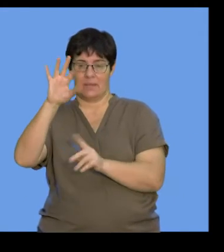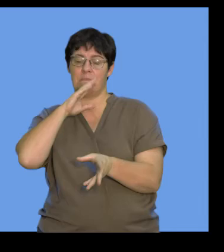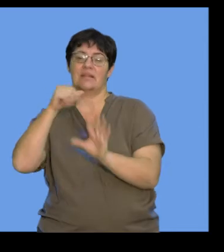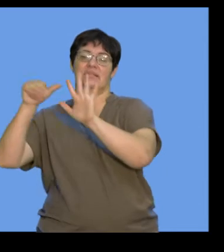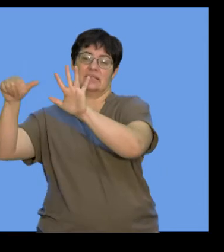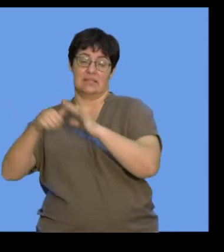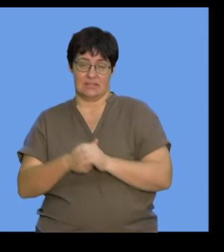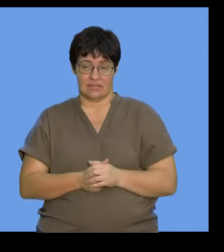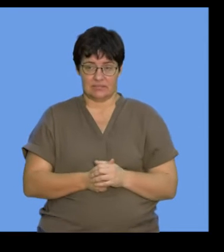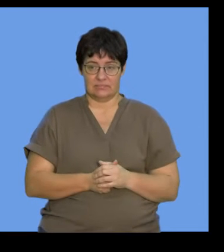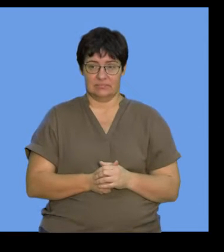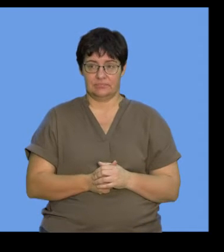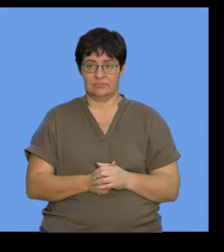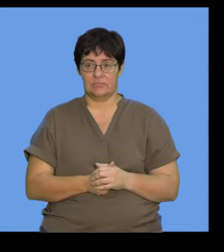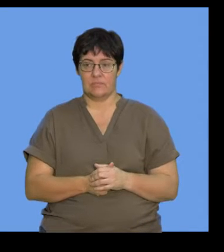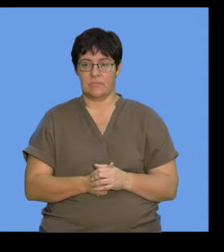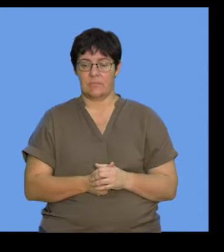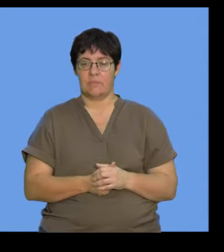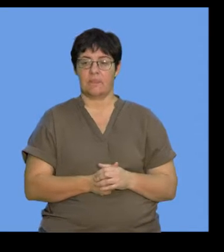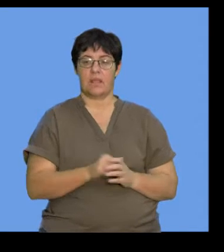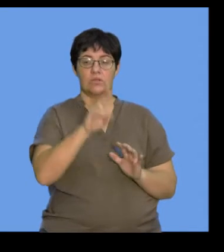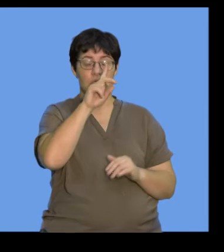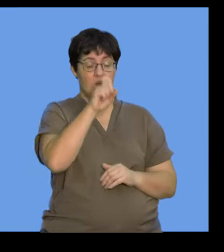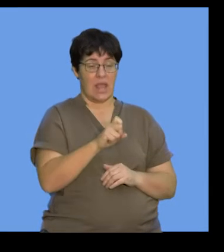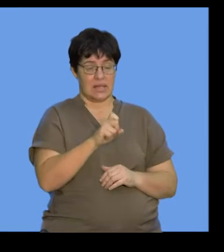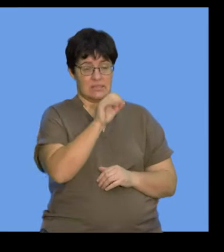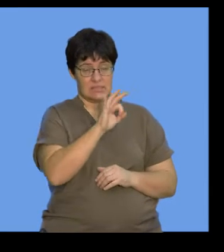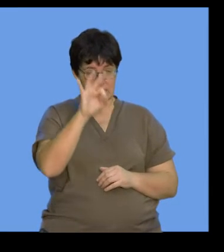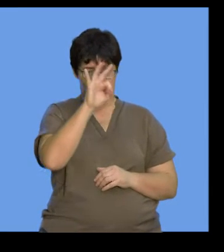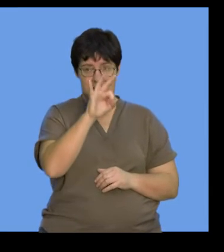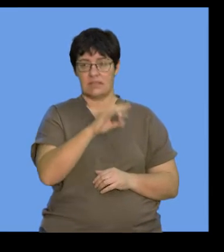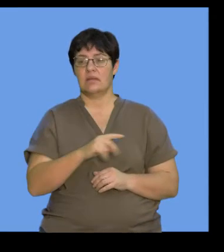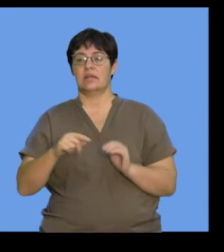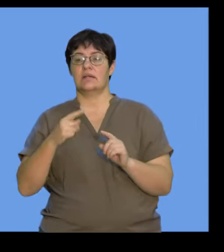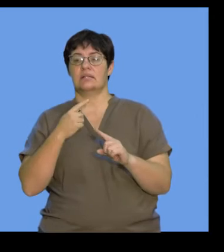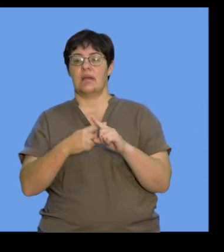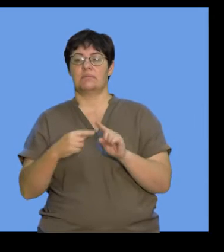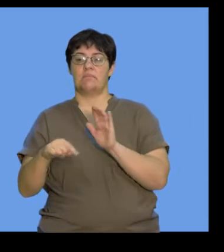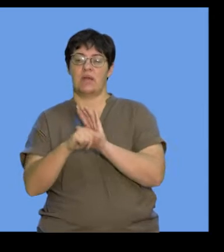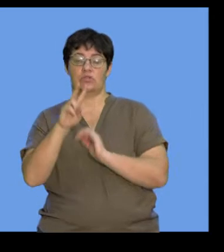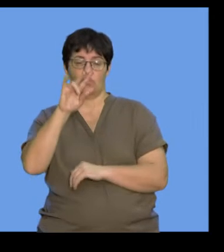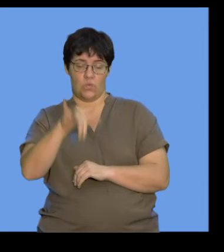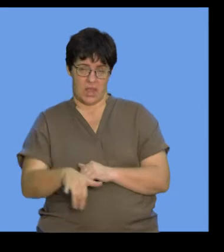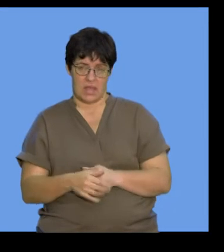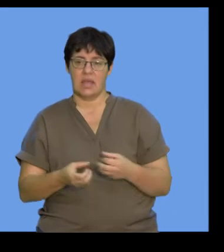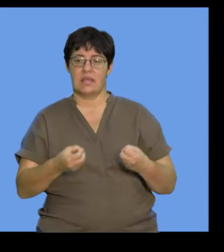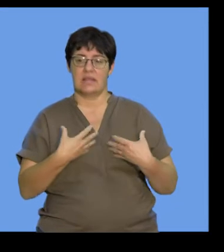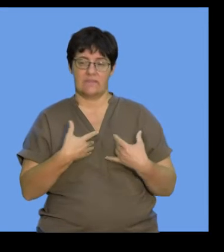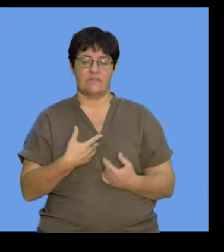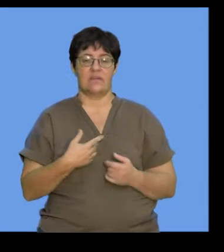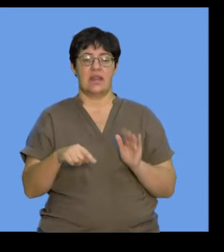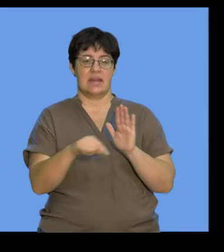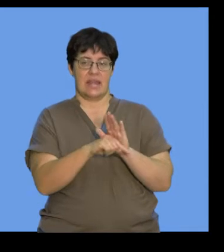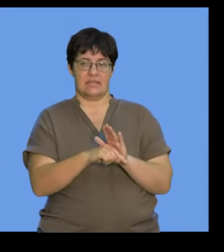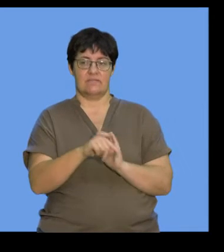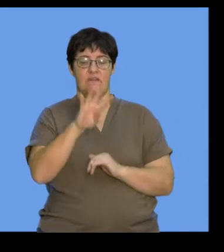3 and the 3 to get the 6. Then 2x cubed multiplied by minus 2y will give